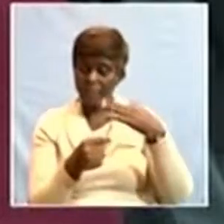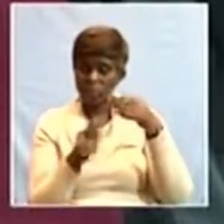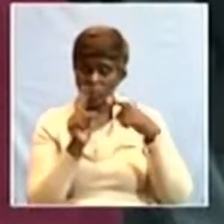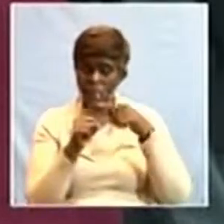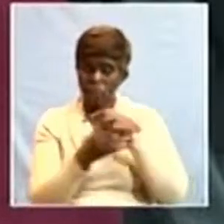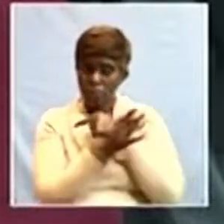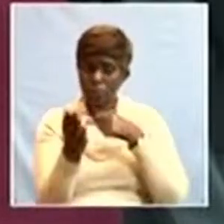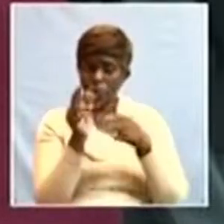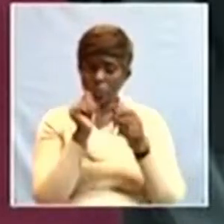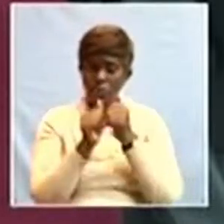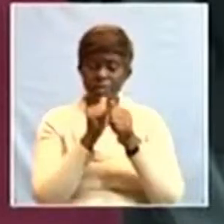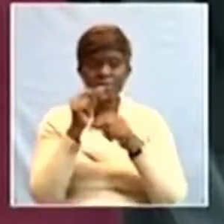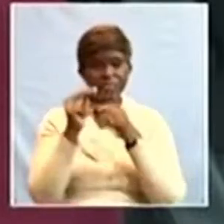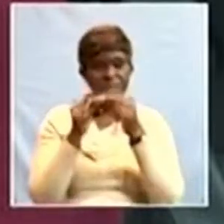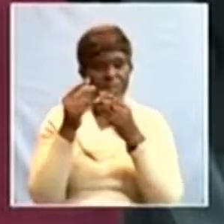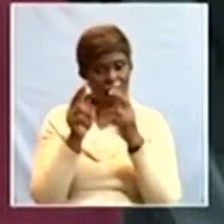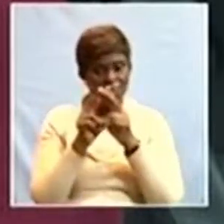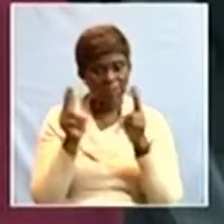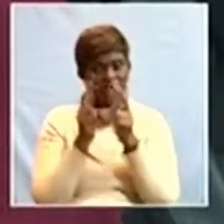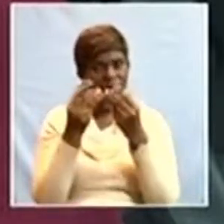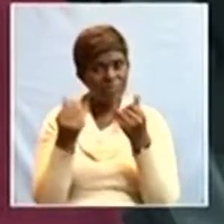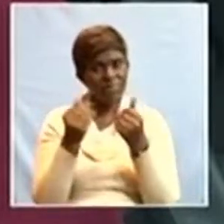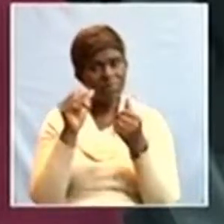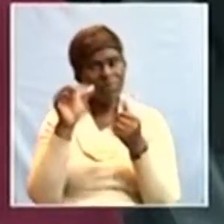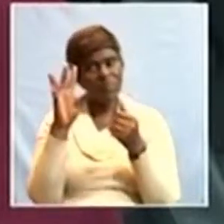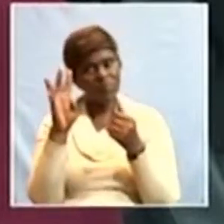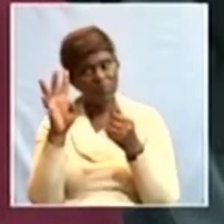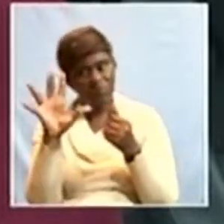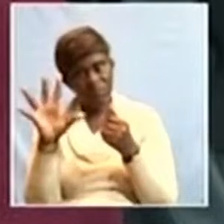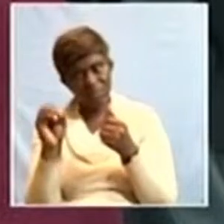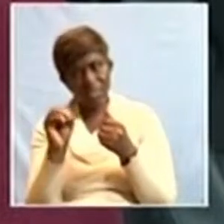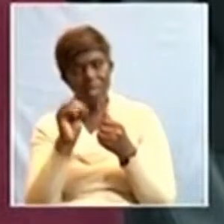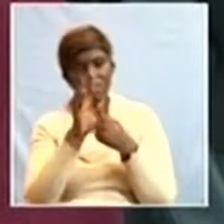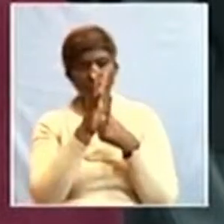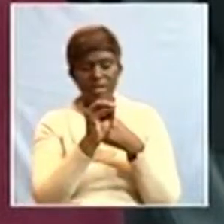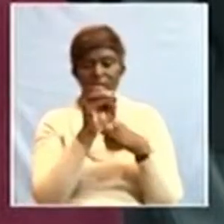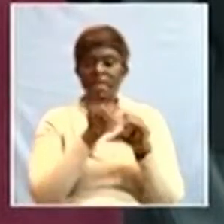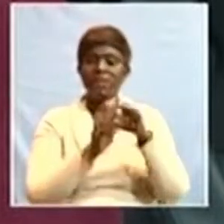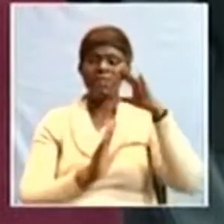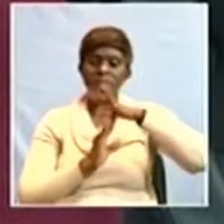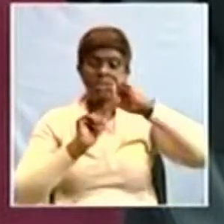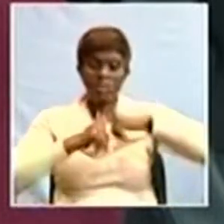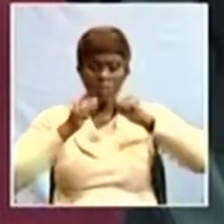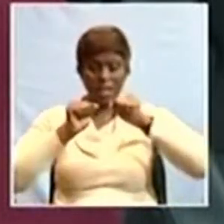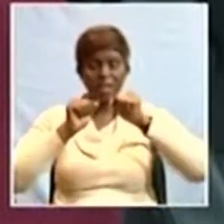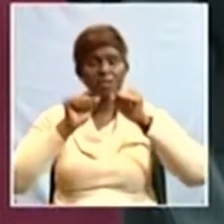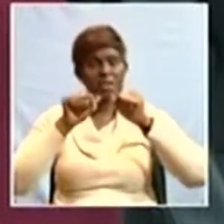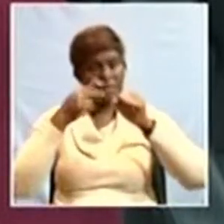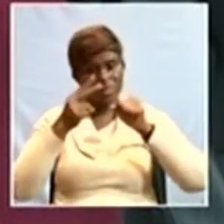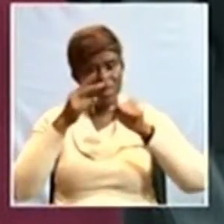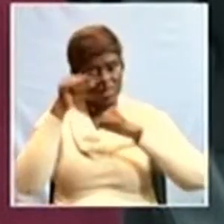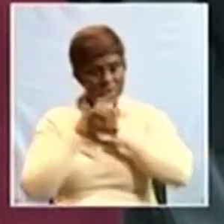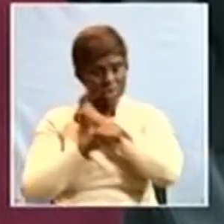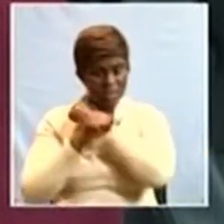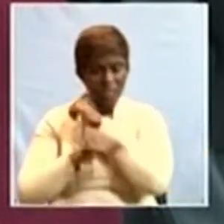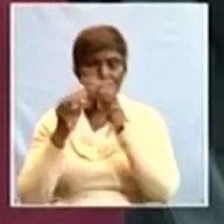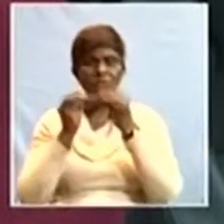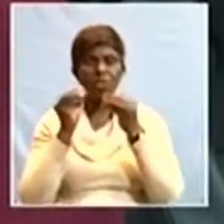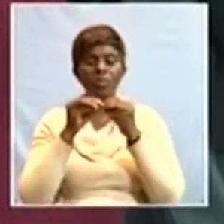so which means very few records, maybe 50 or 40 on average. So we can be able to see the details on